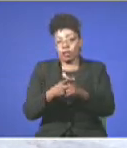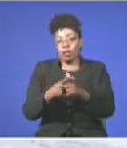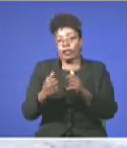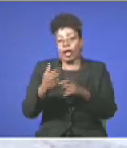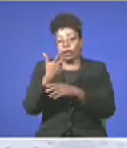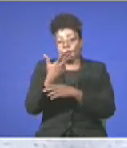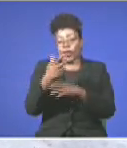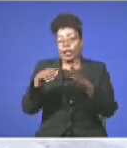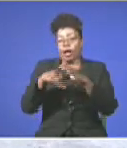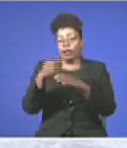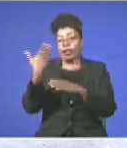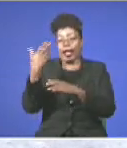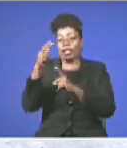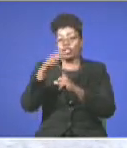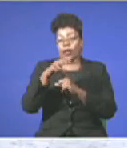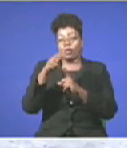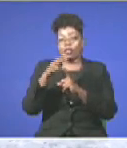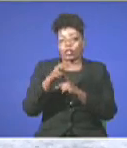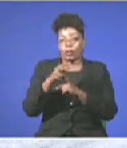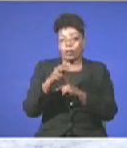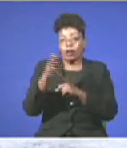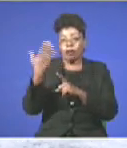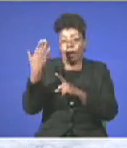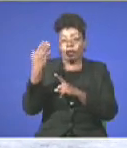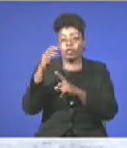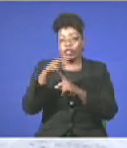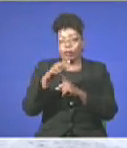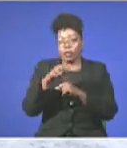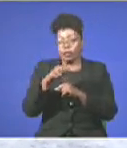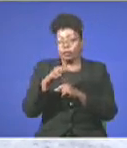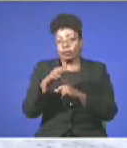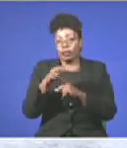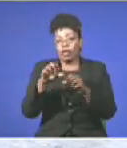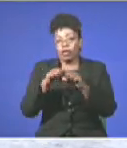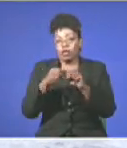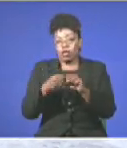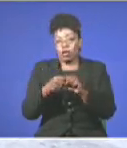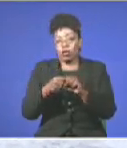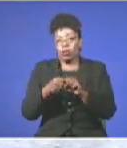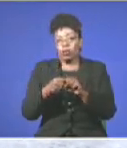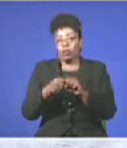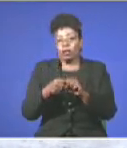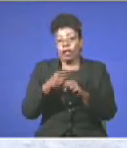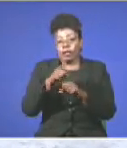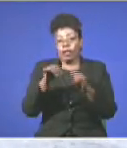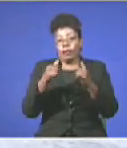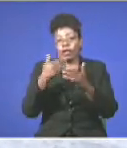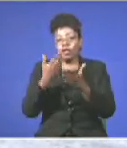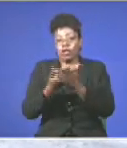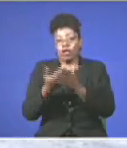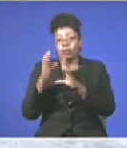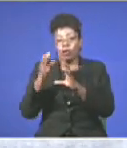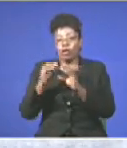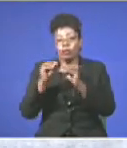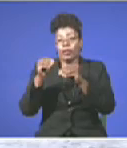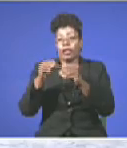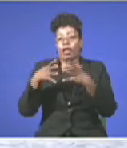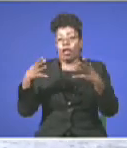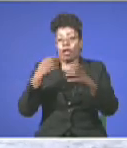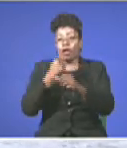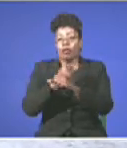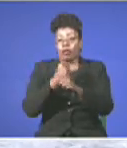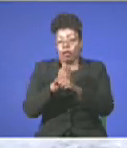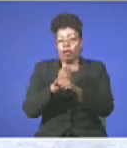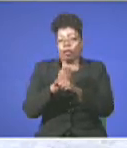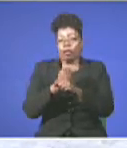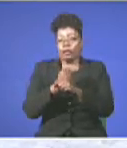three of the last four championships and four of the last five championships. So, you know, they're playing some good ball. They're putting in a lot of work. I really